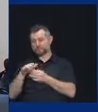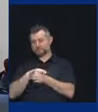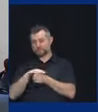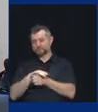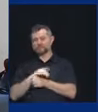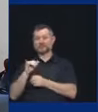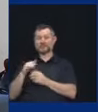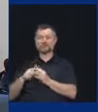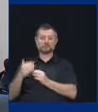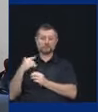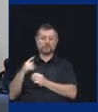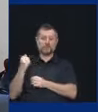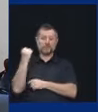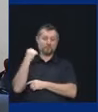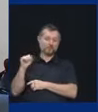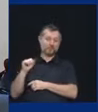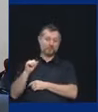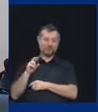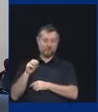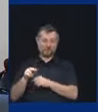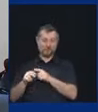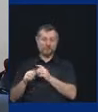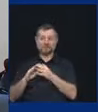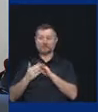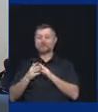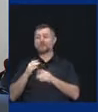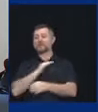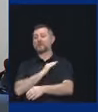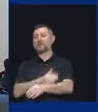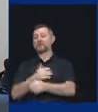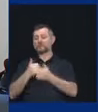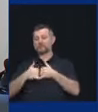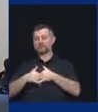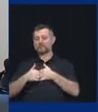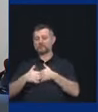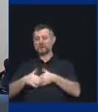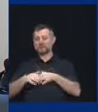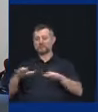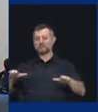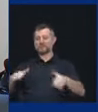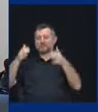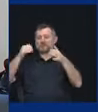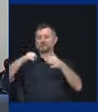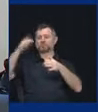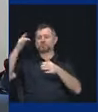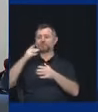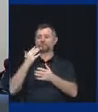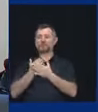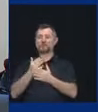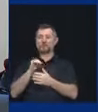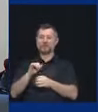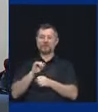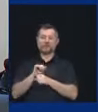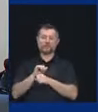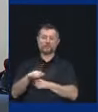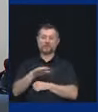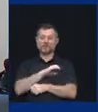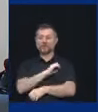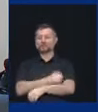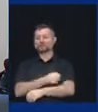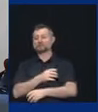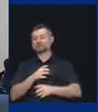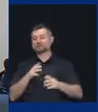were protesting the Greenwich power plant, which is doing the proof of work energy grid that they